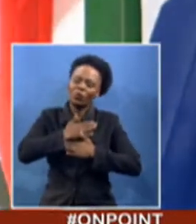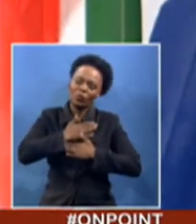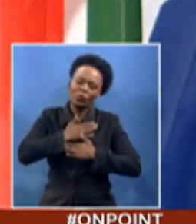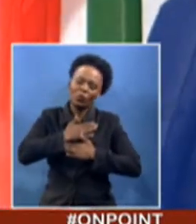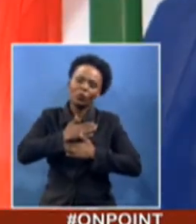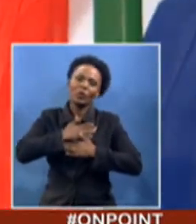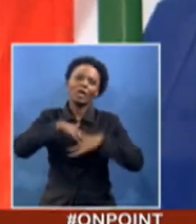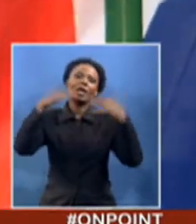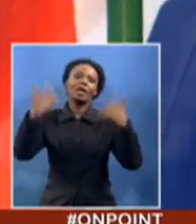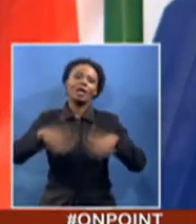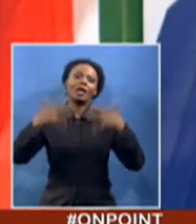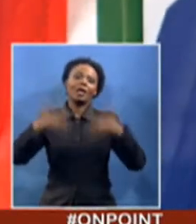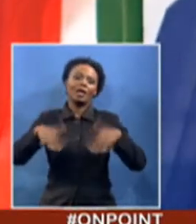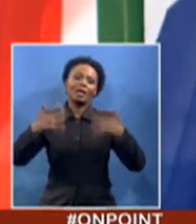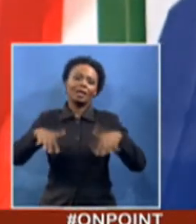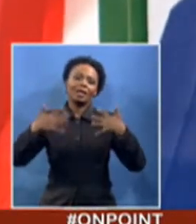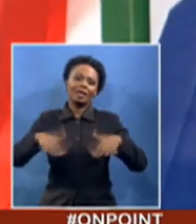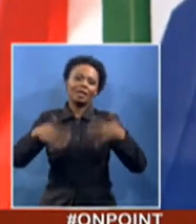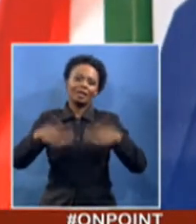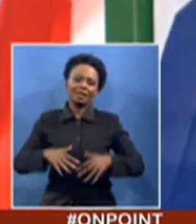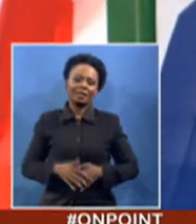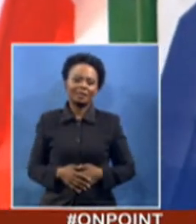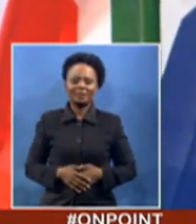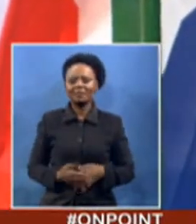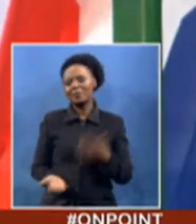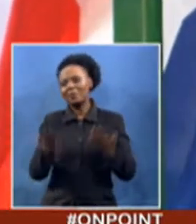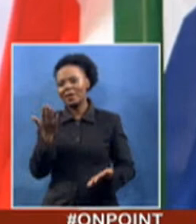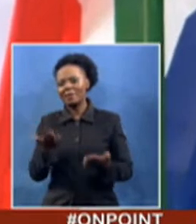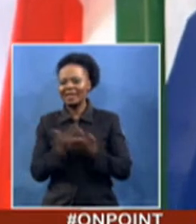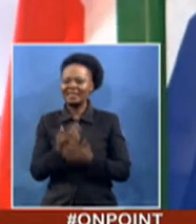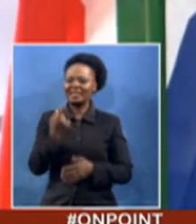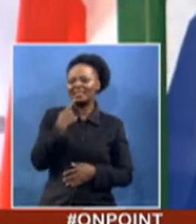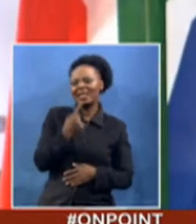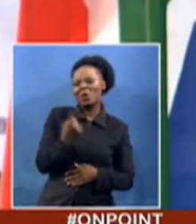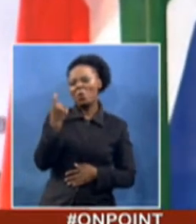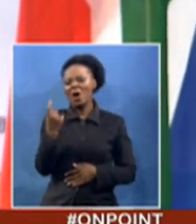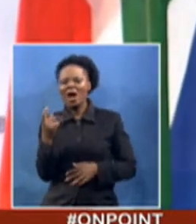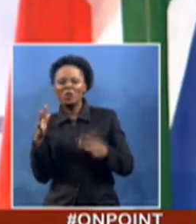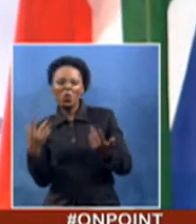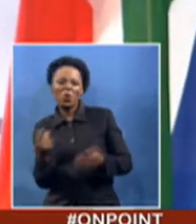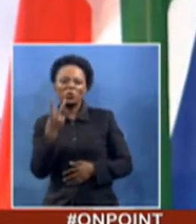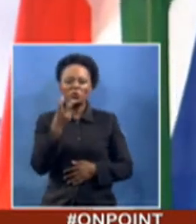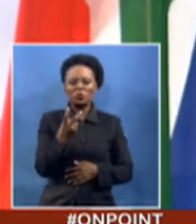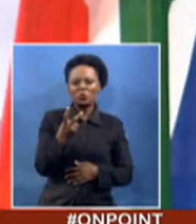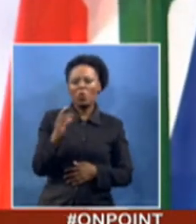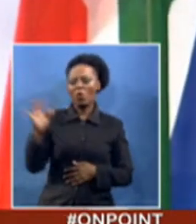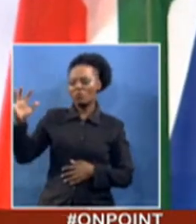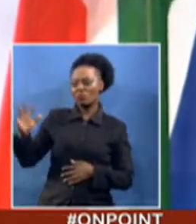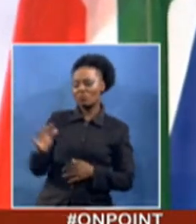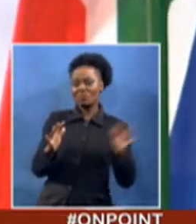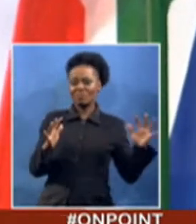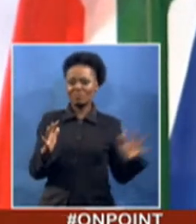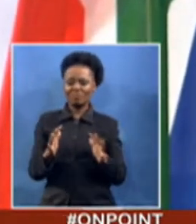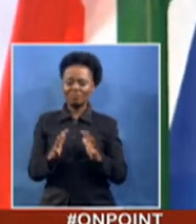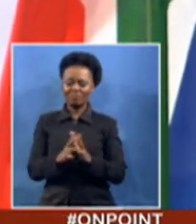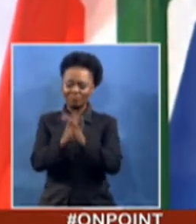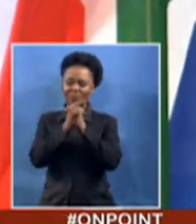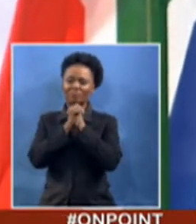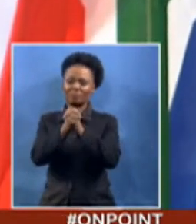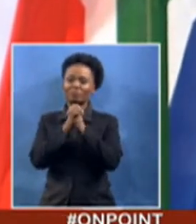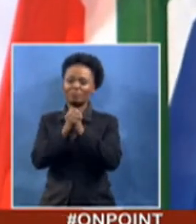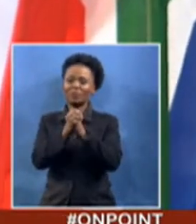Maybe one can say a word or two. Hore unity is very